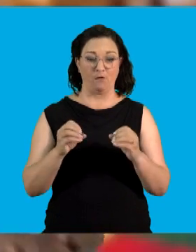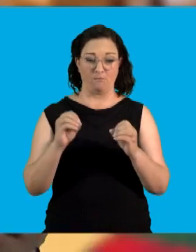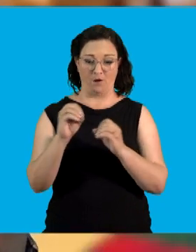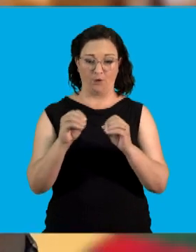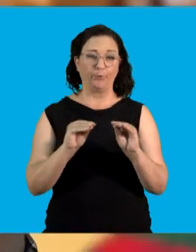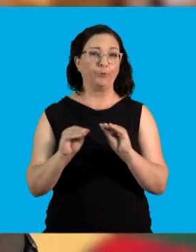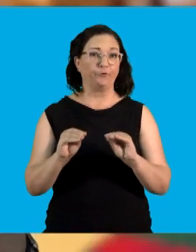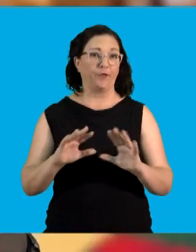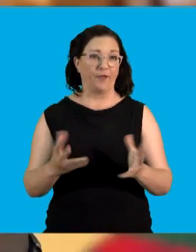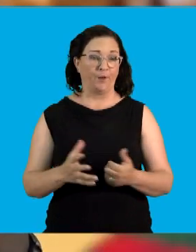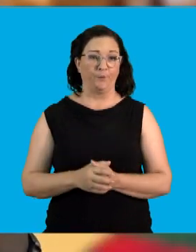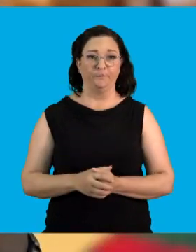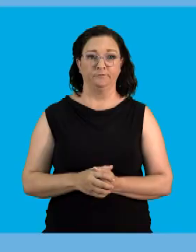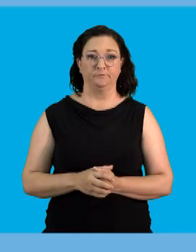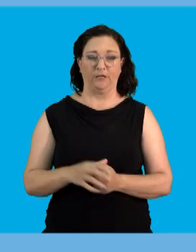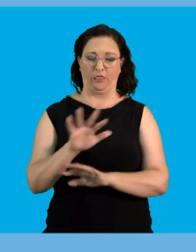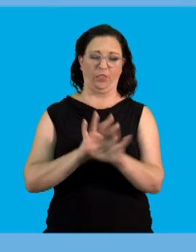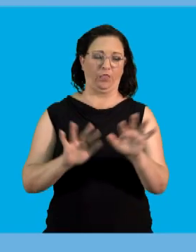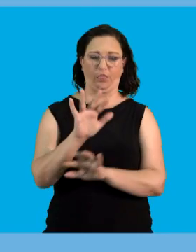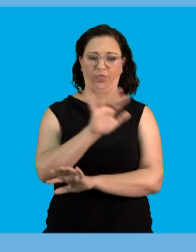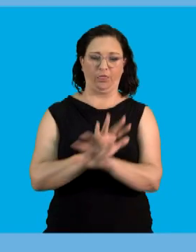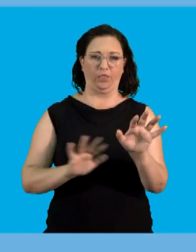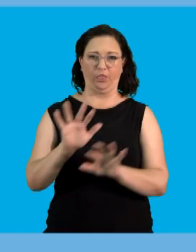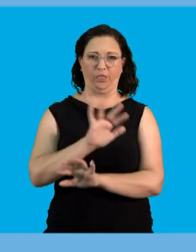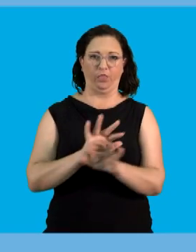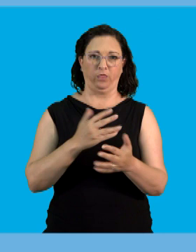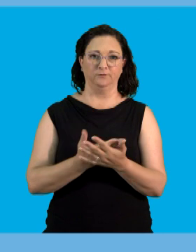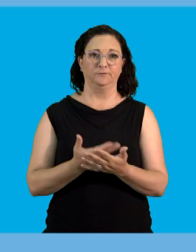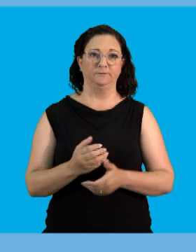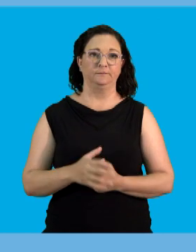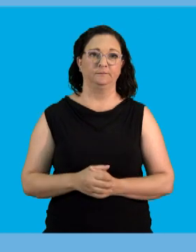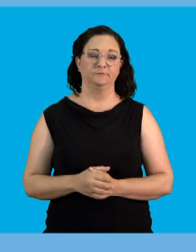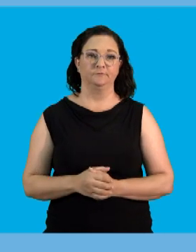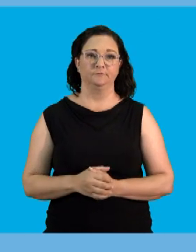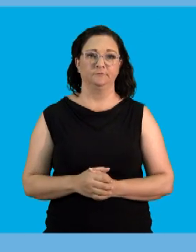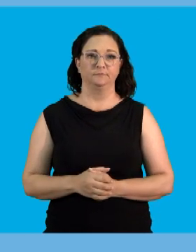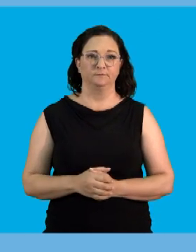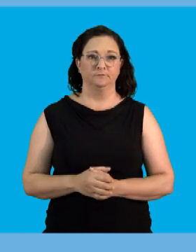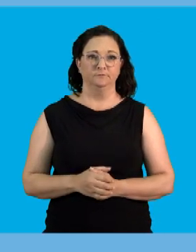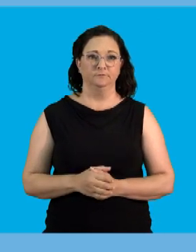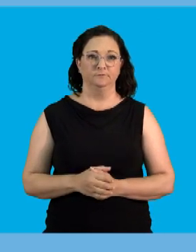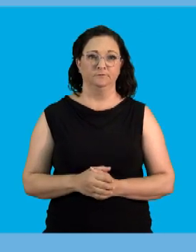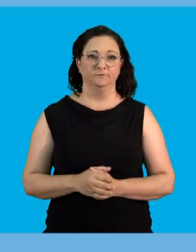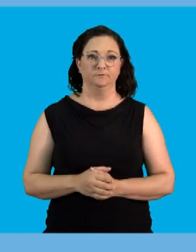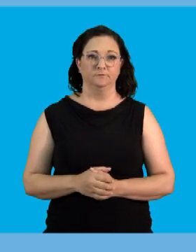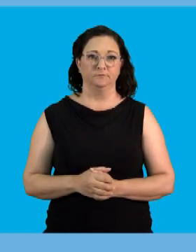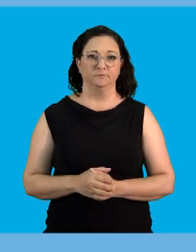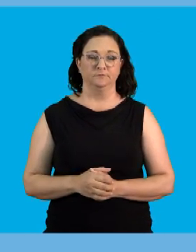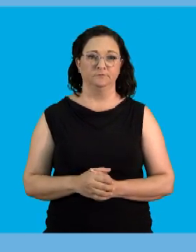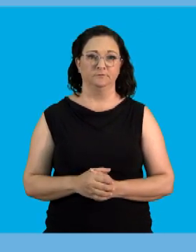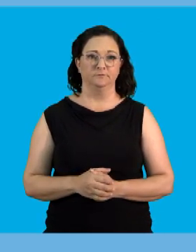about the movement of particles? So these ones, they are moving around chaotically. They move around